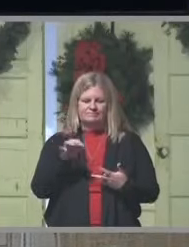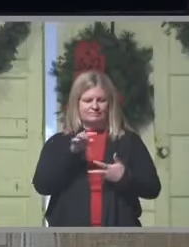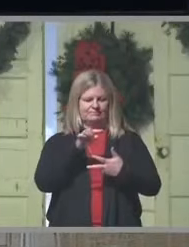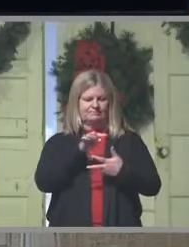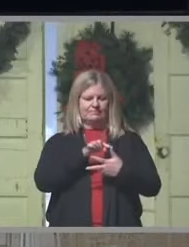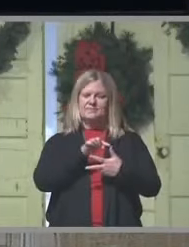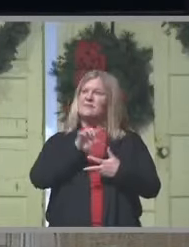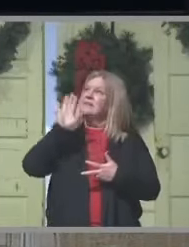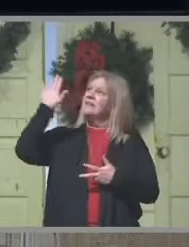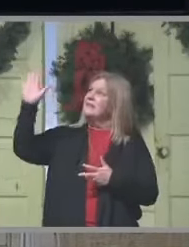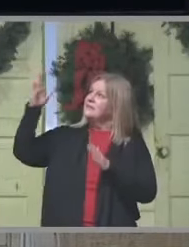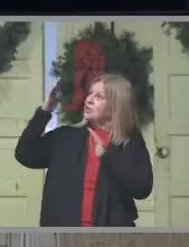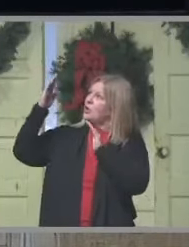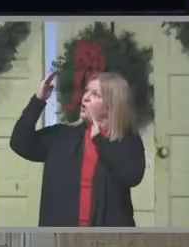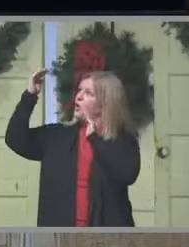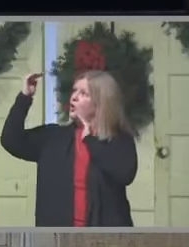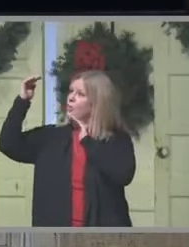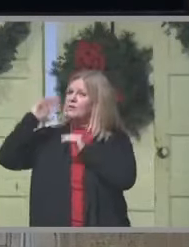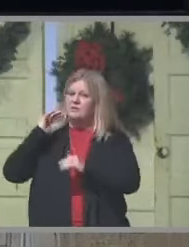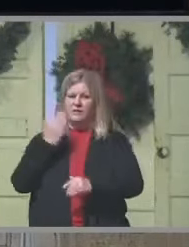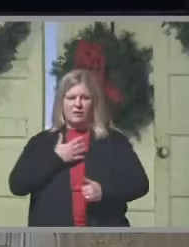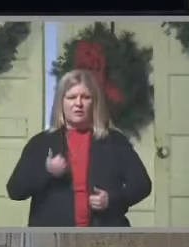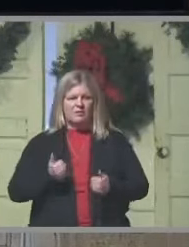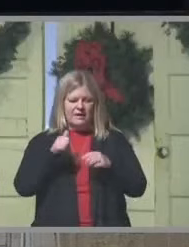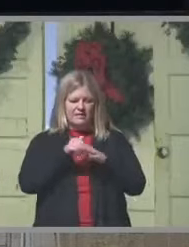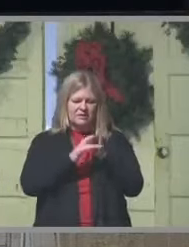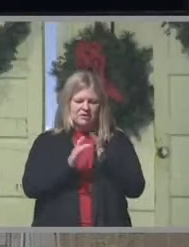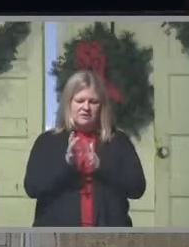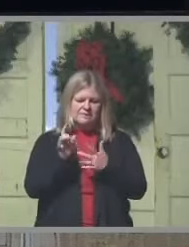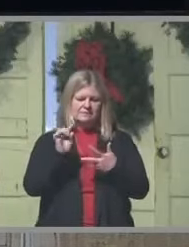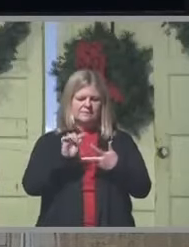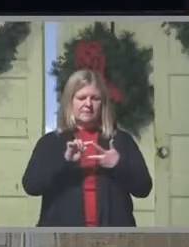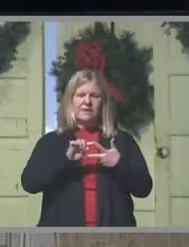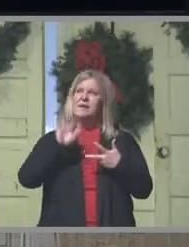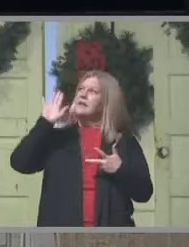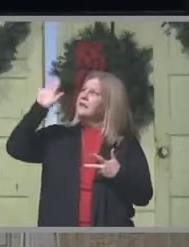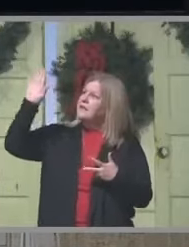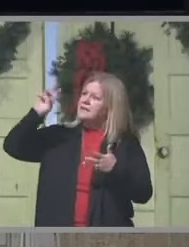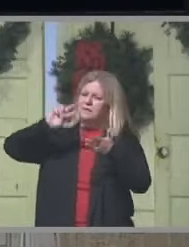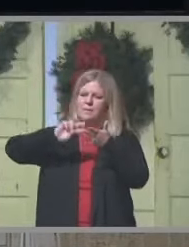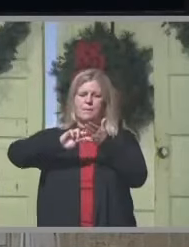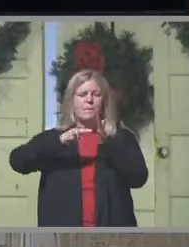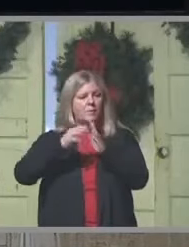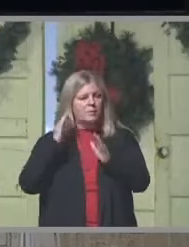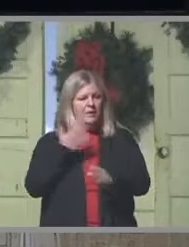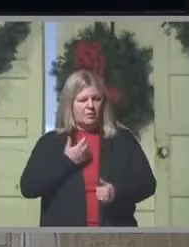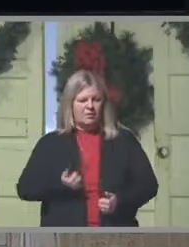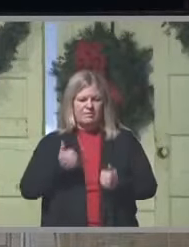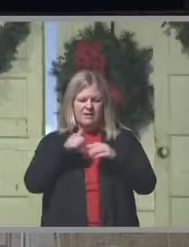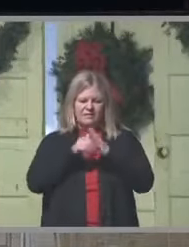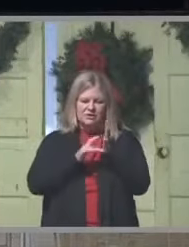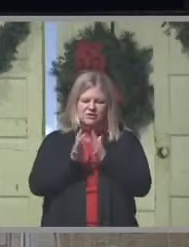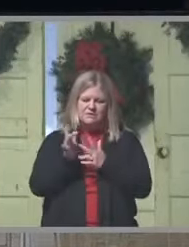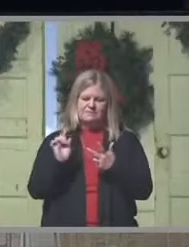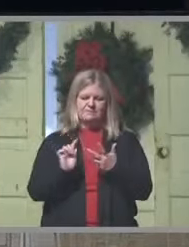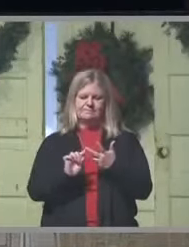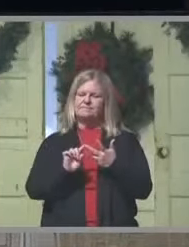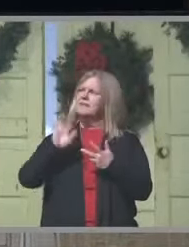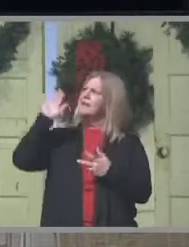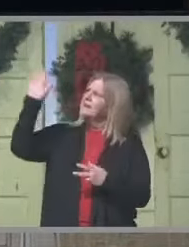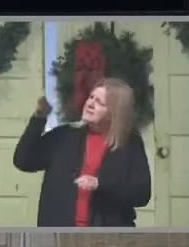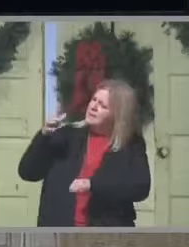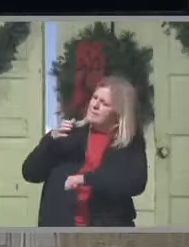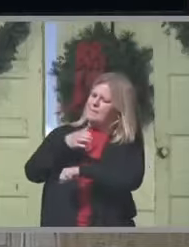God's hope for our lives in Jesus, God's purpose for our lives in Jesus, and God's